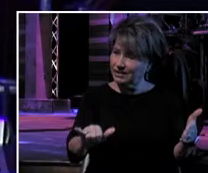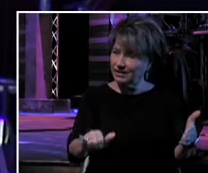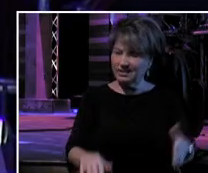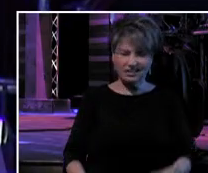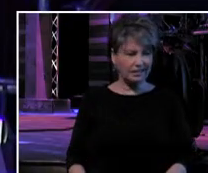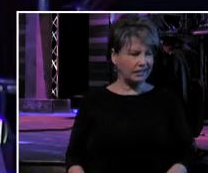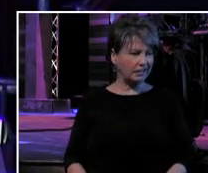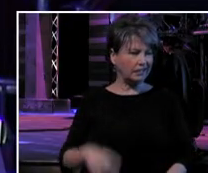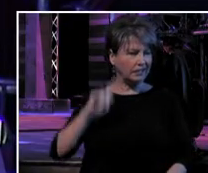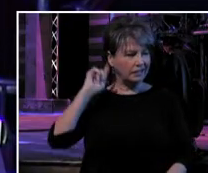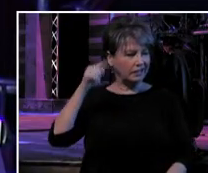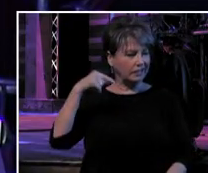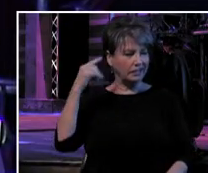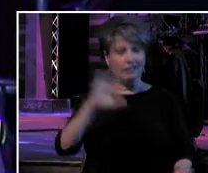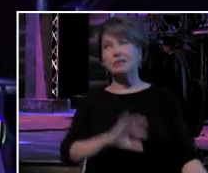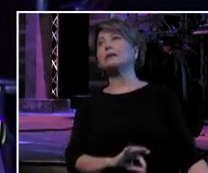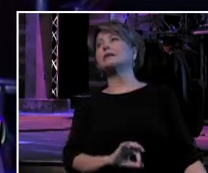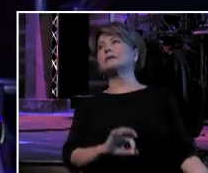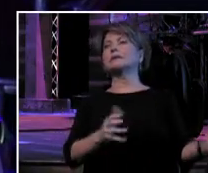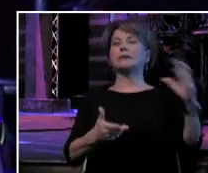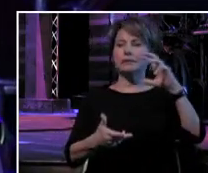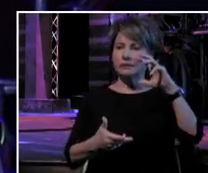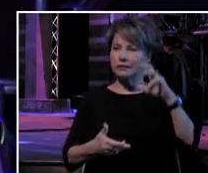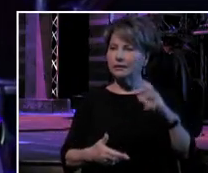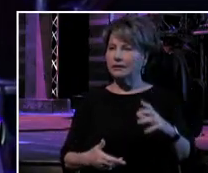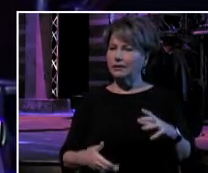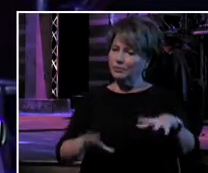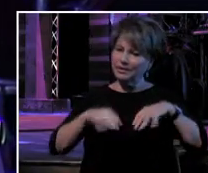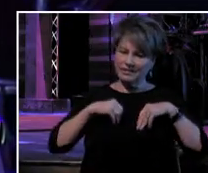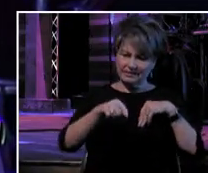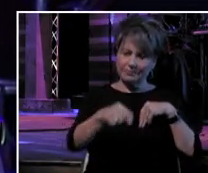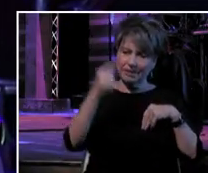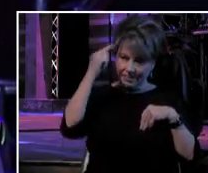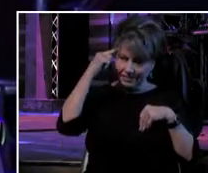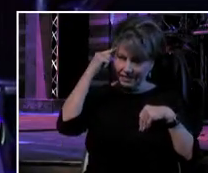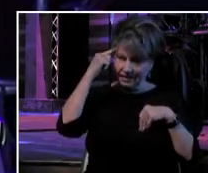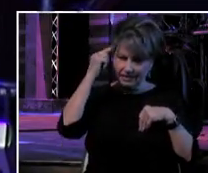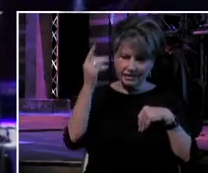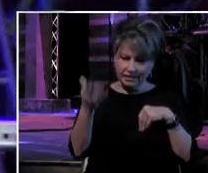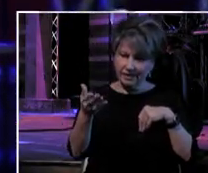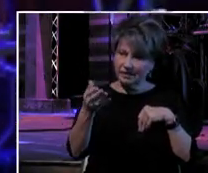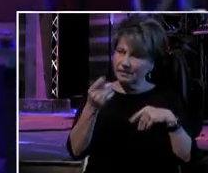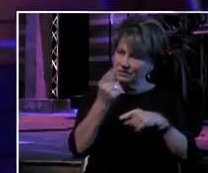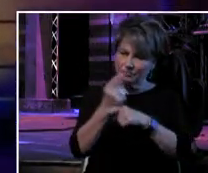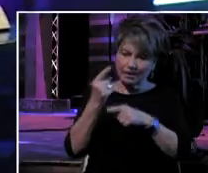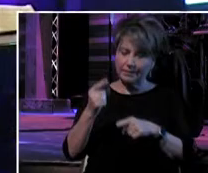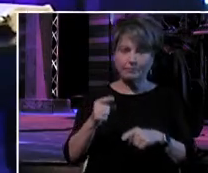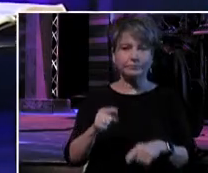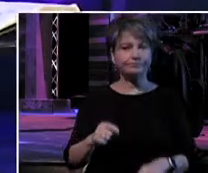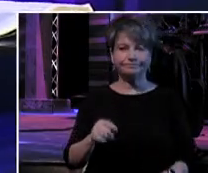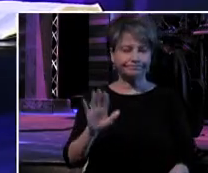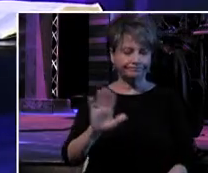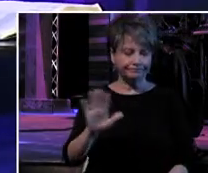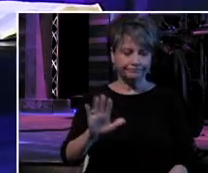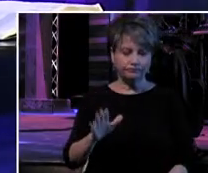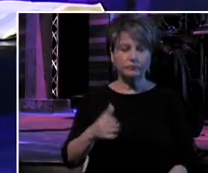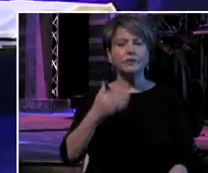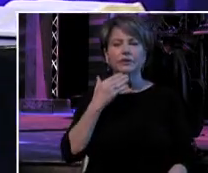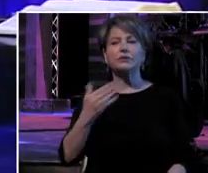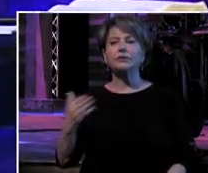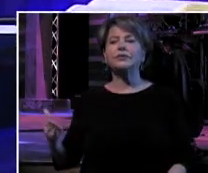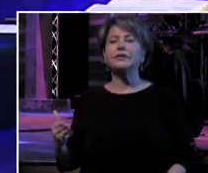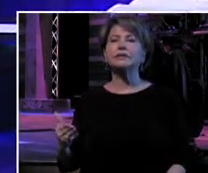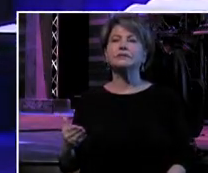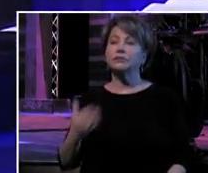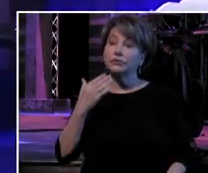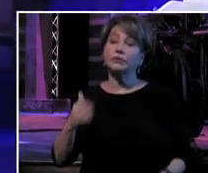is messed up. And we can buy into it and find our joy in all the lesser things. But then there are good things to find joy. Like